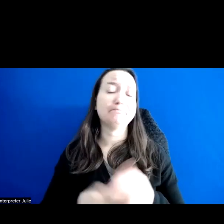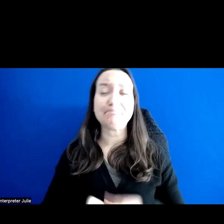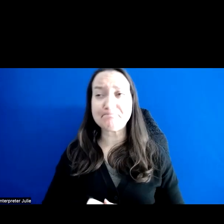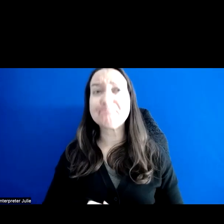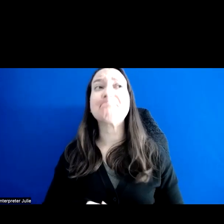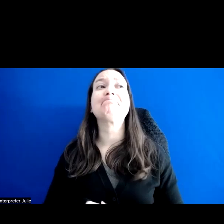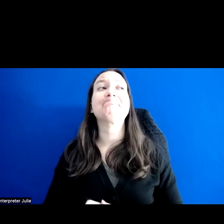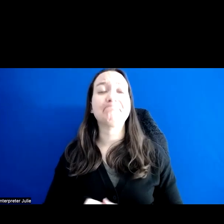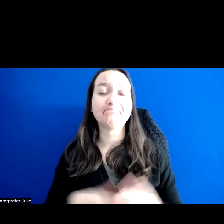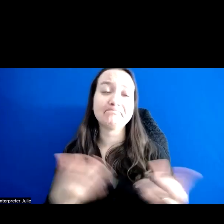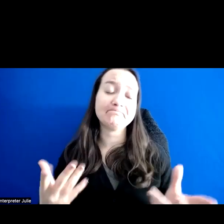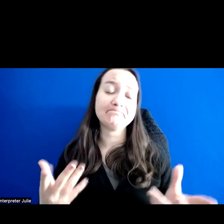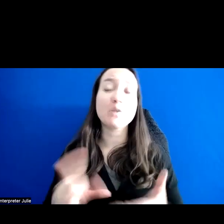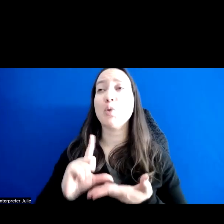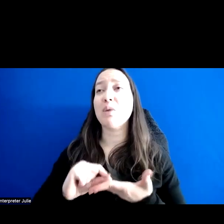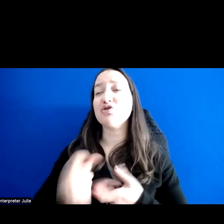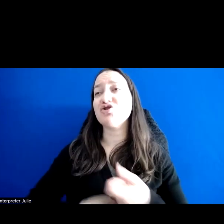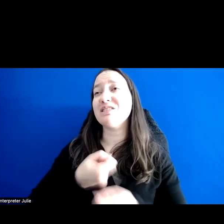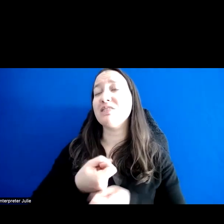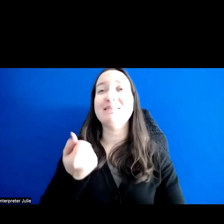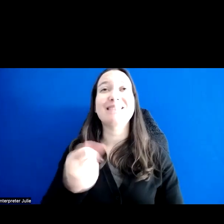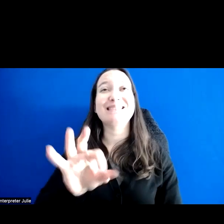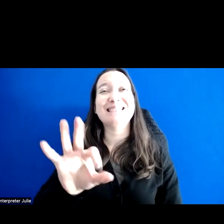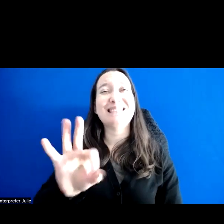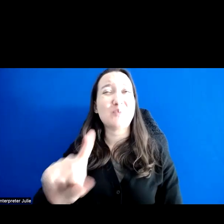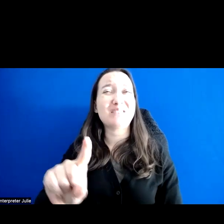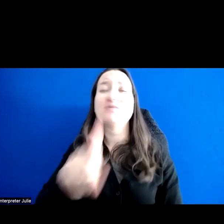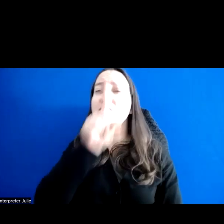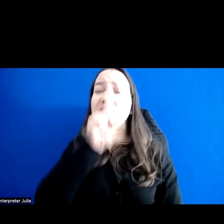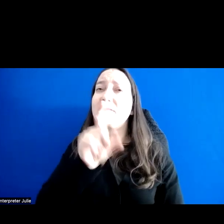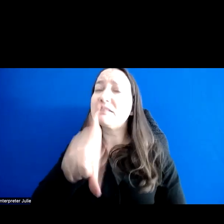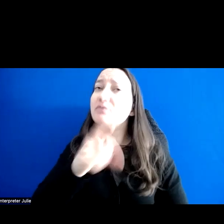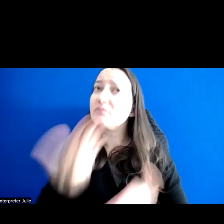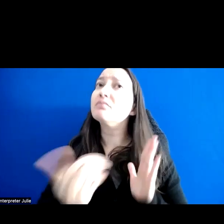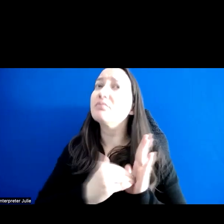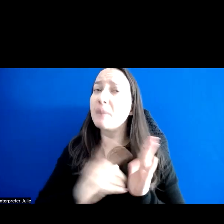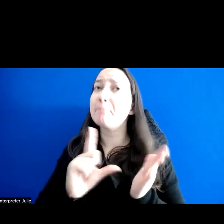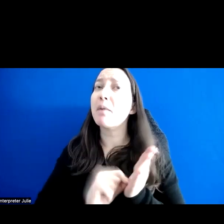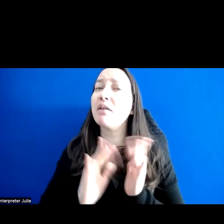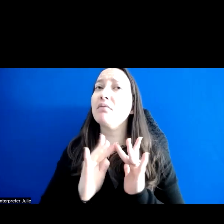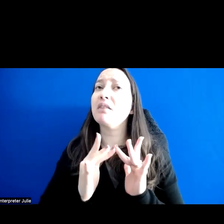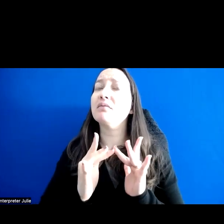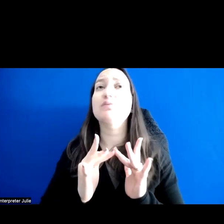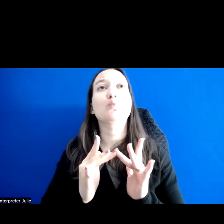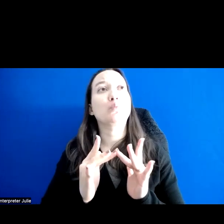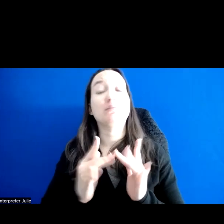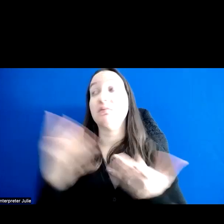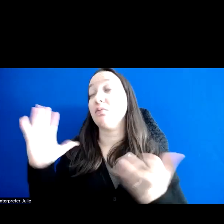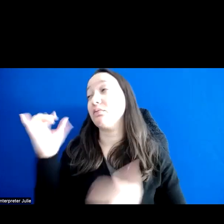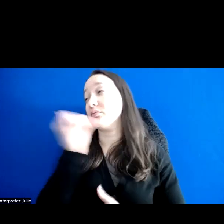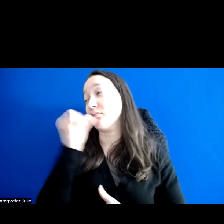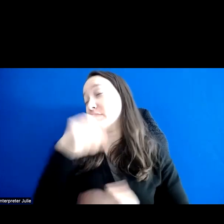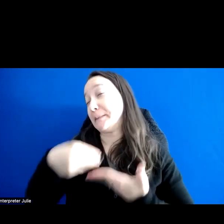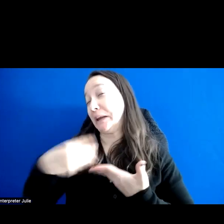which was published in 1991. It really should be republished online it's ridiculously expensive